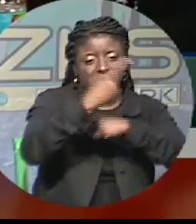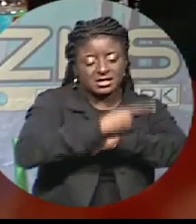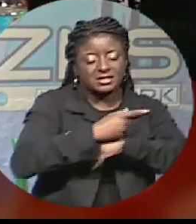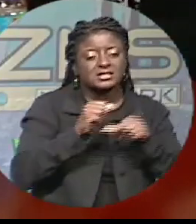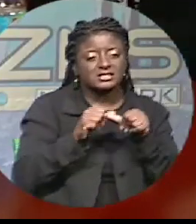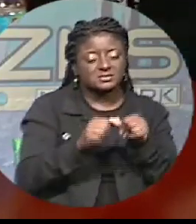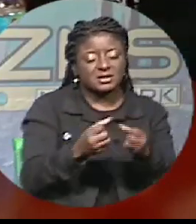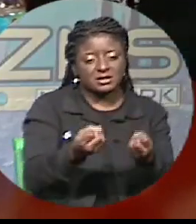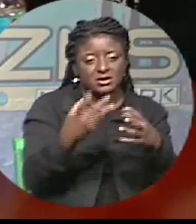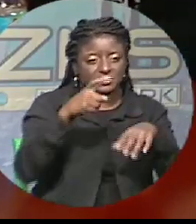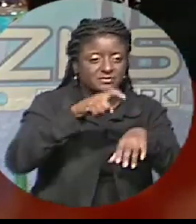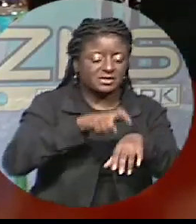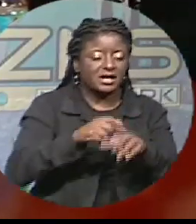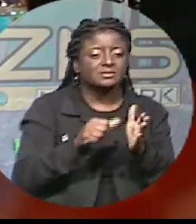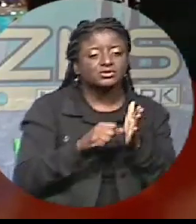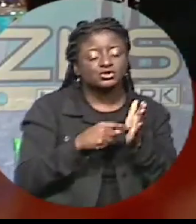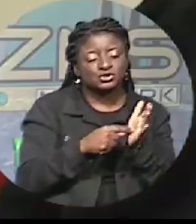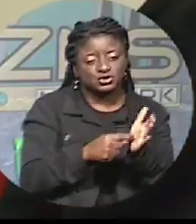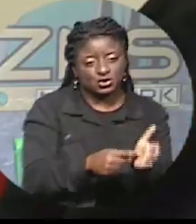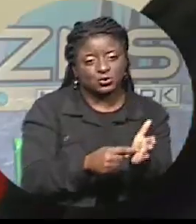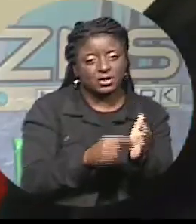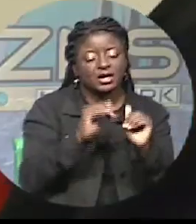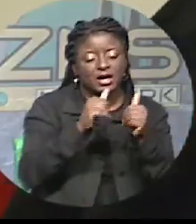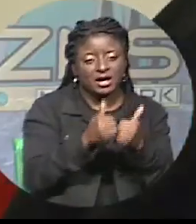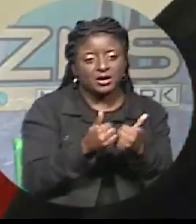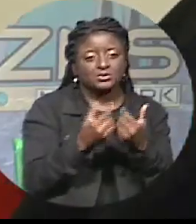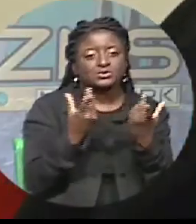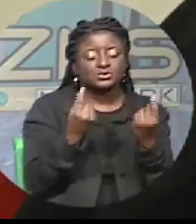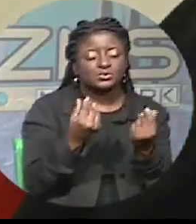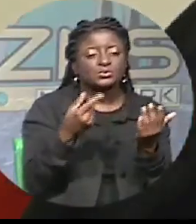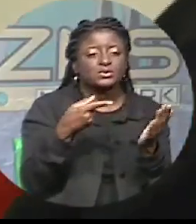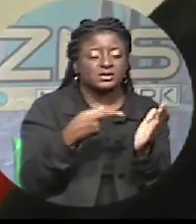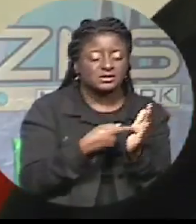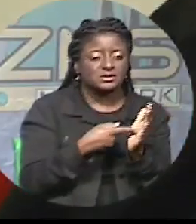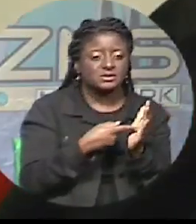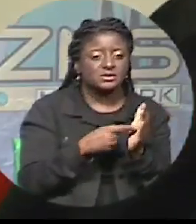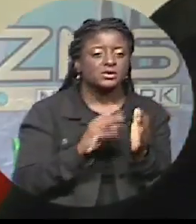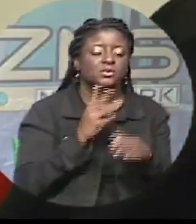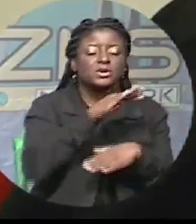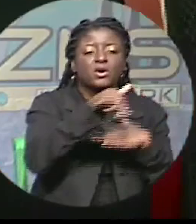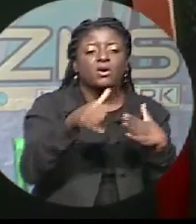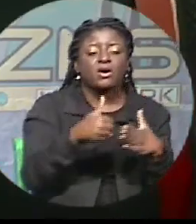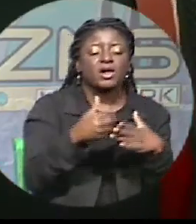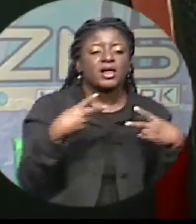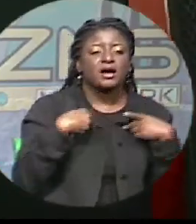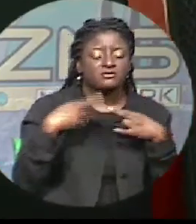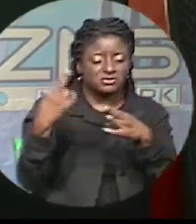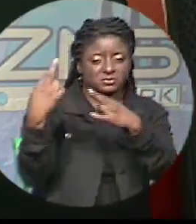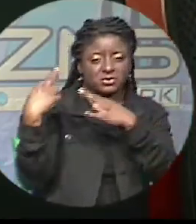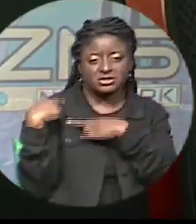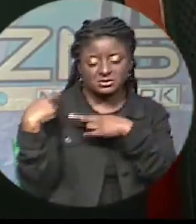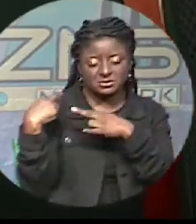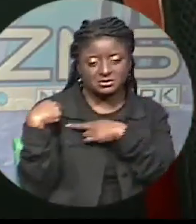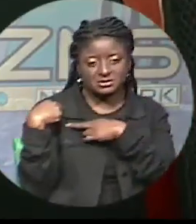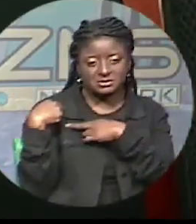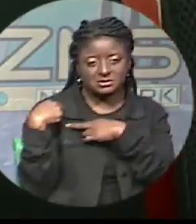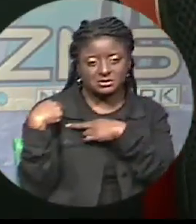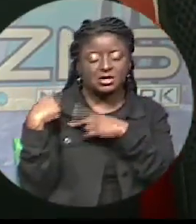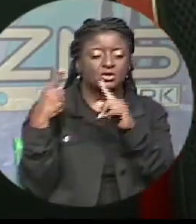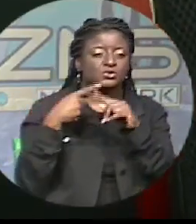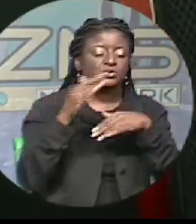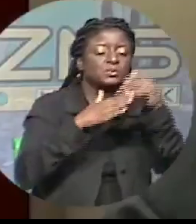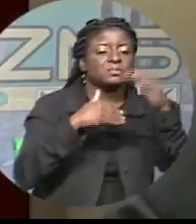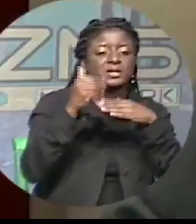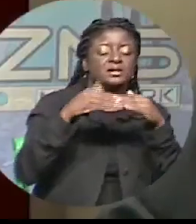that this can be done. But the whole idea of your civic responsibility, we all have a responsibility to build our country. To know what the